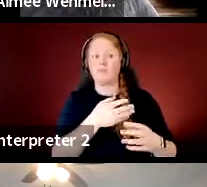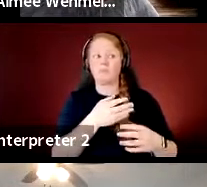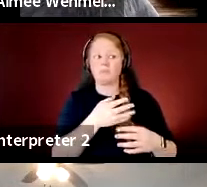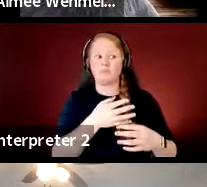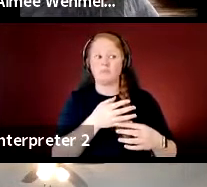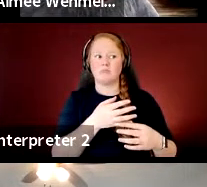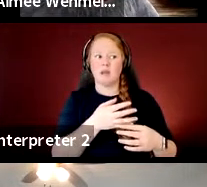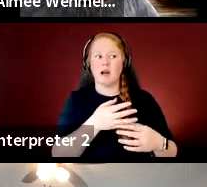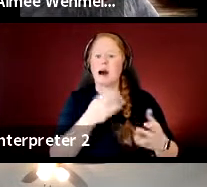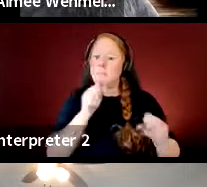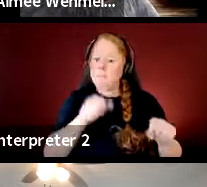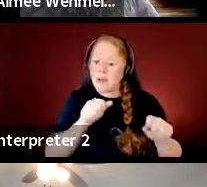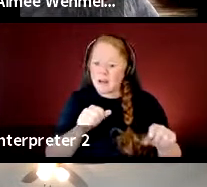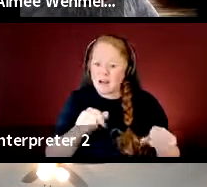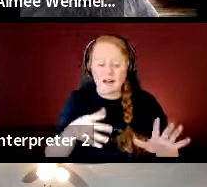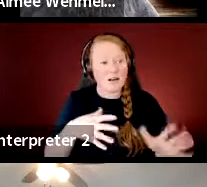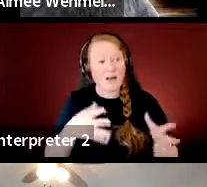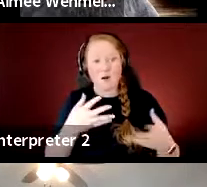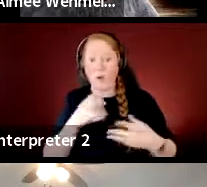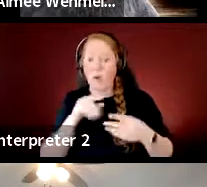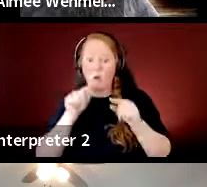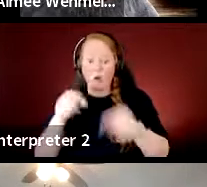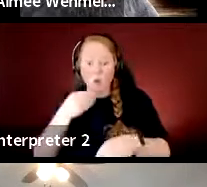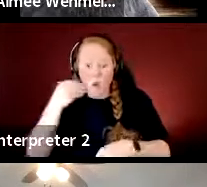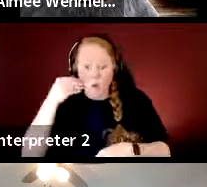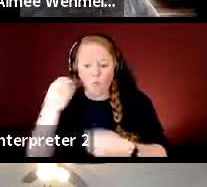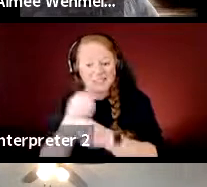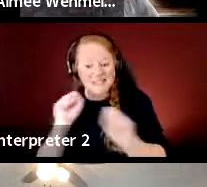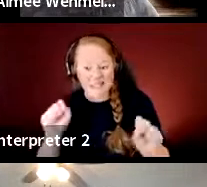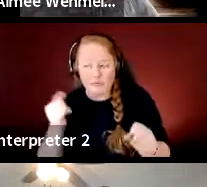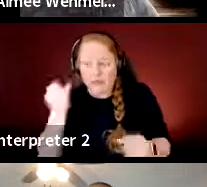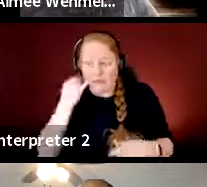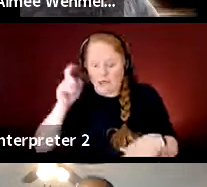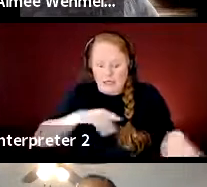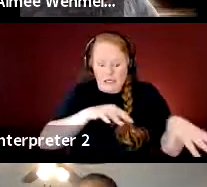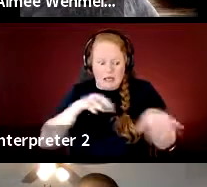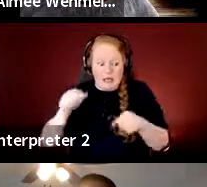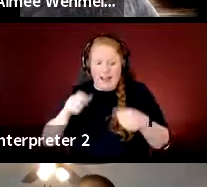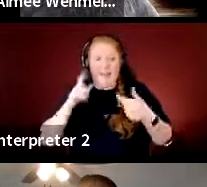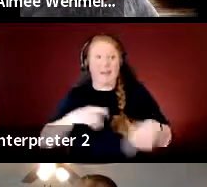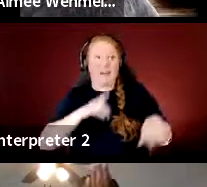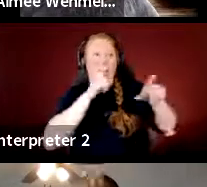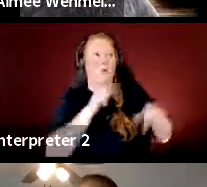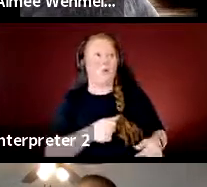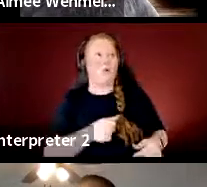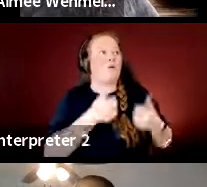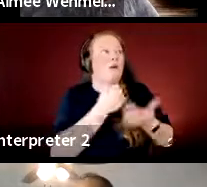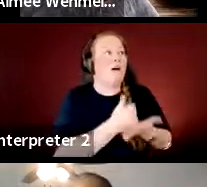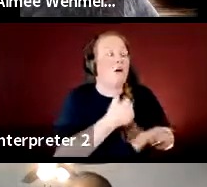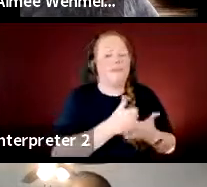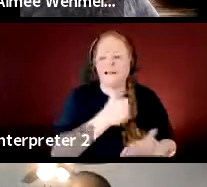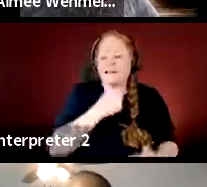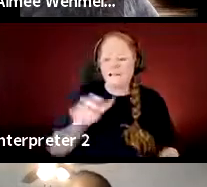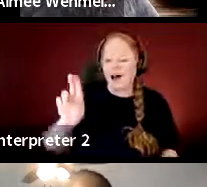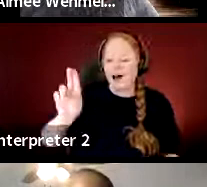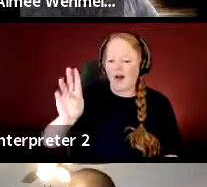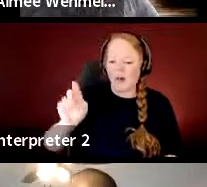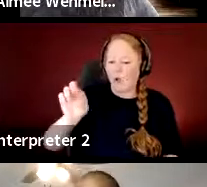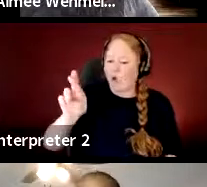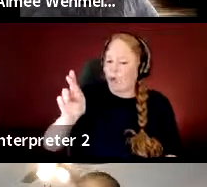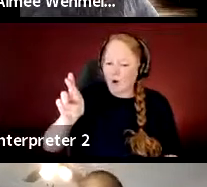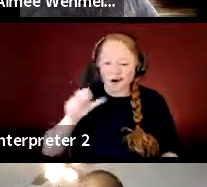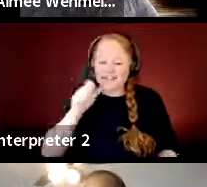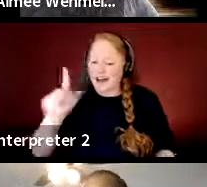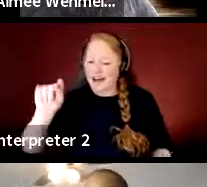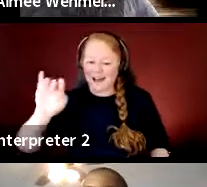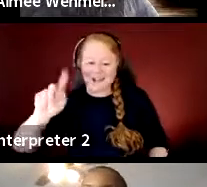at any time, if they need to leave a situation, they can order something that's not an Uber that's not, you know, a taxi, that's not their boyfriend, that's